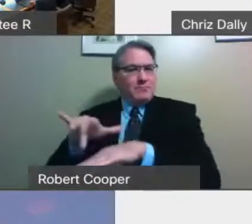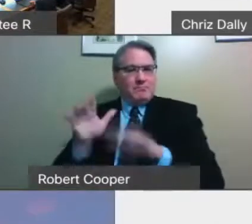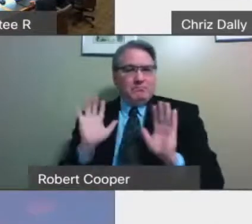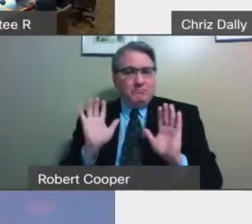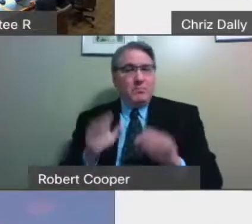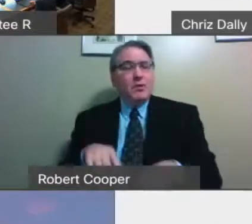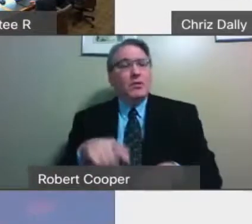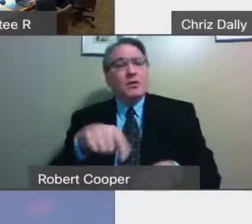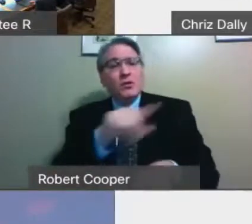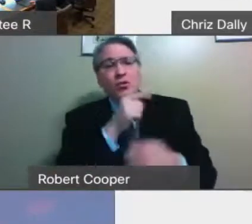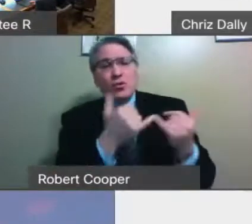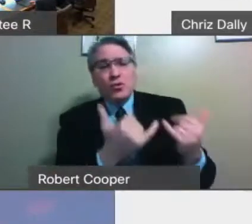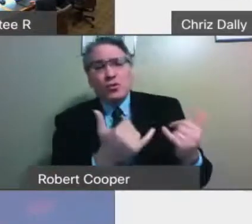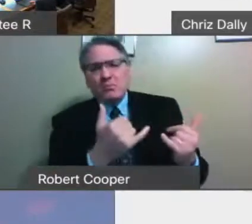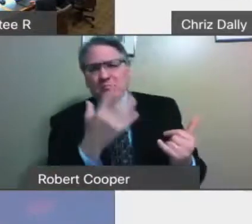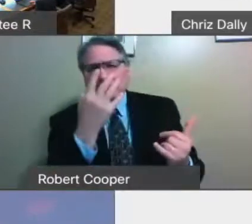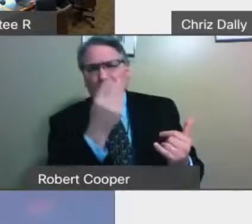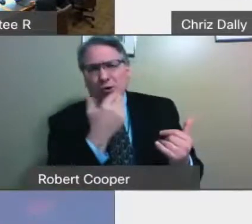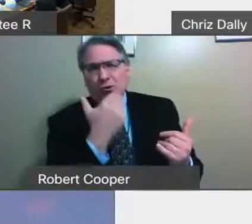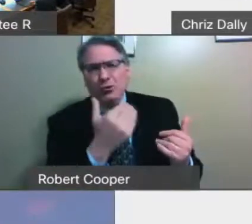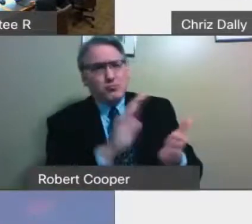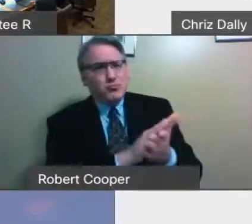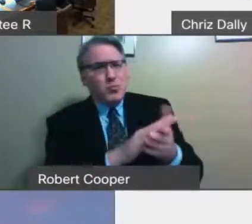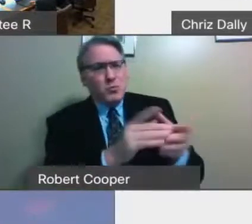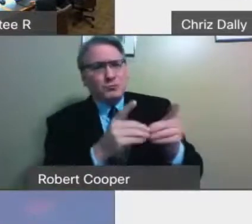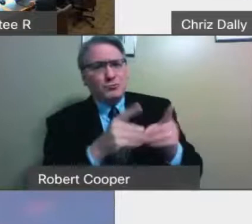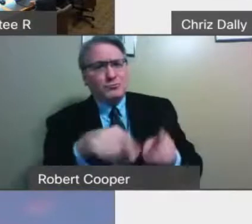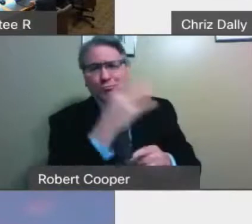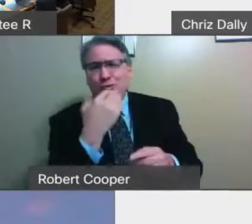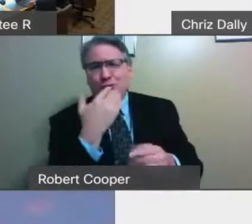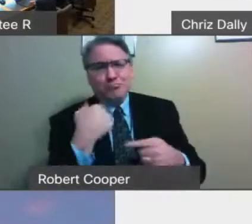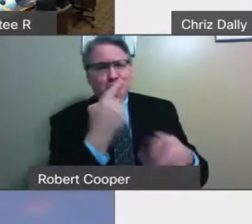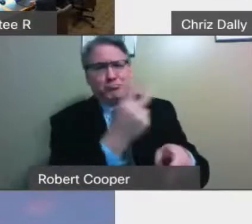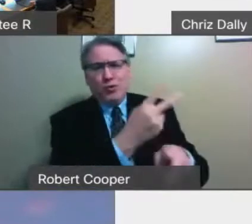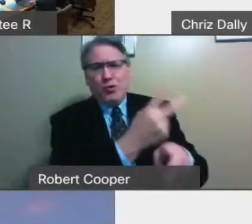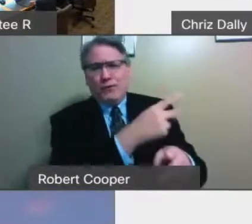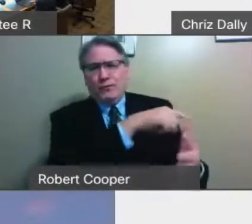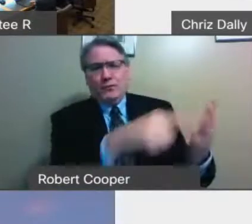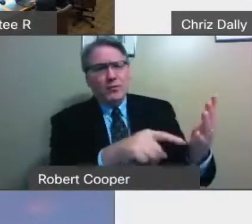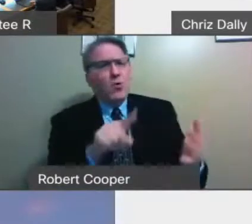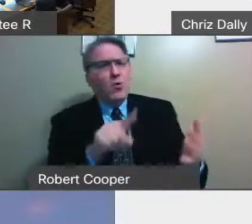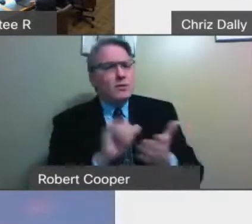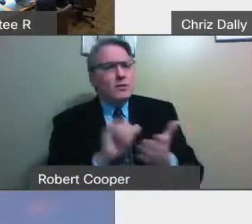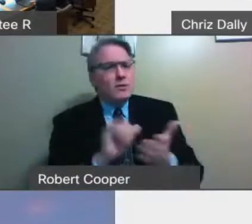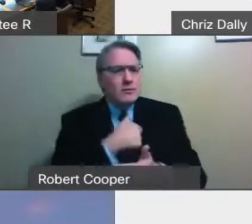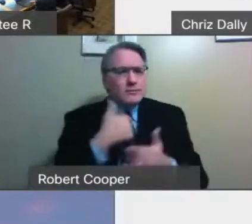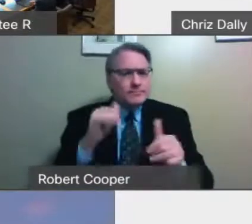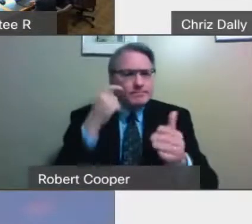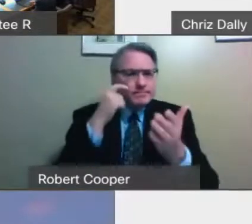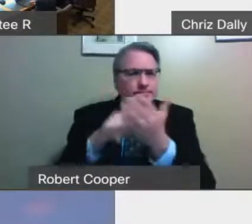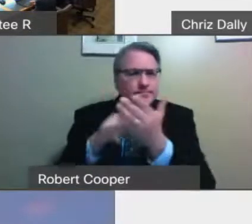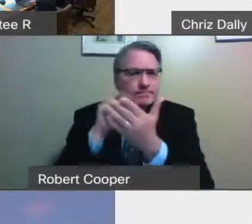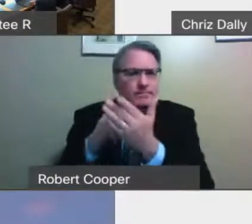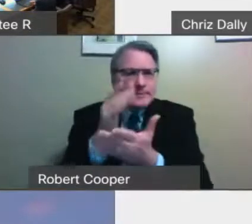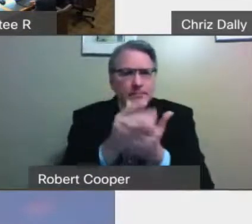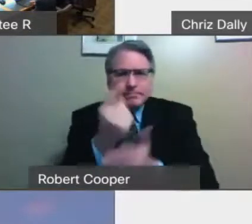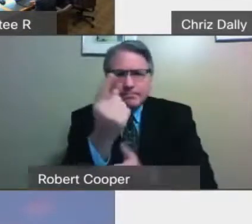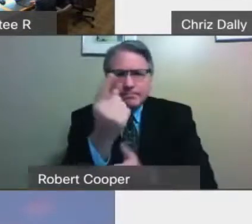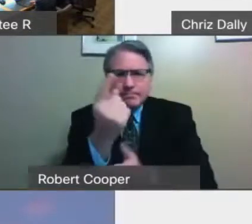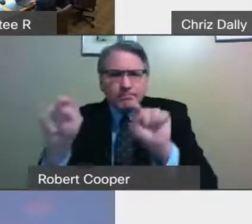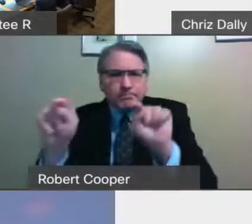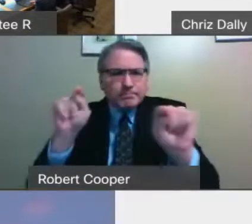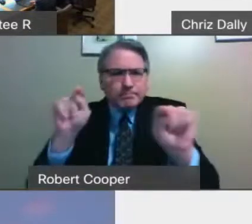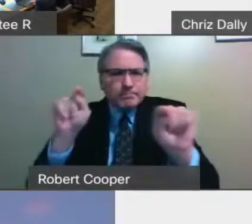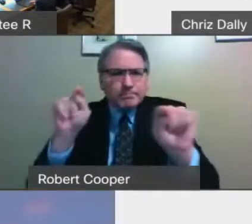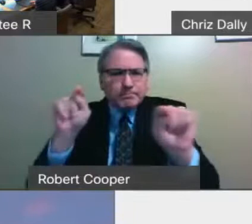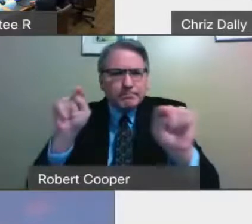and the qualifications to be able to do the job. The school districts have done a really good job of taking care of their own.